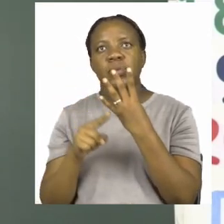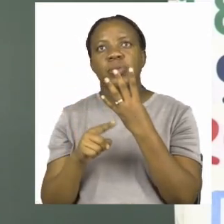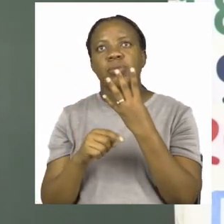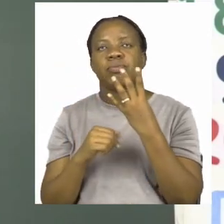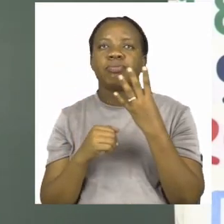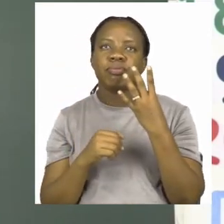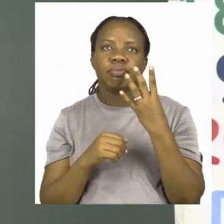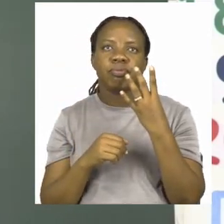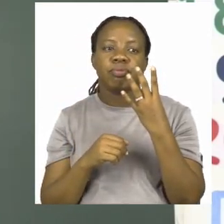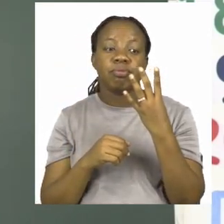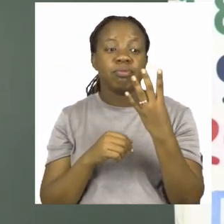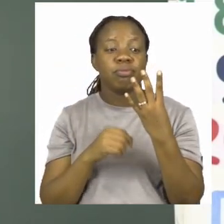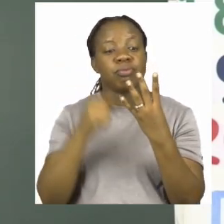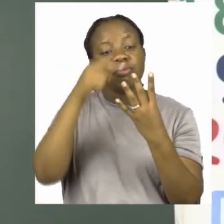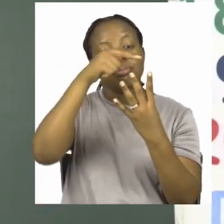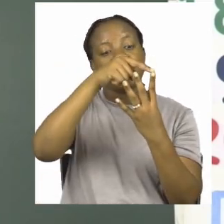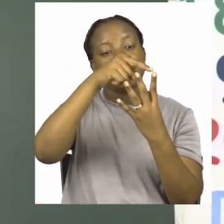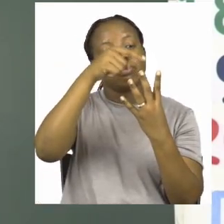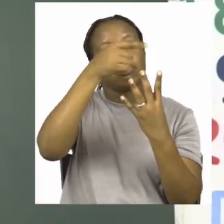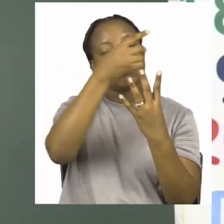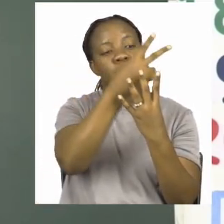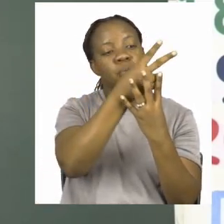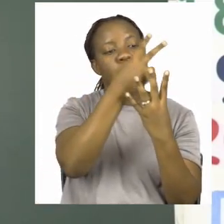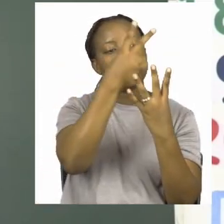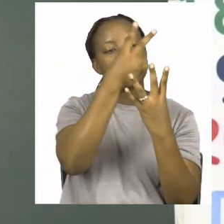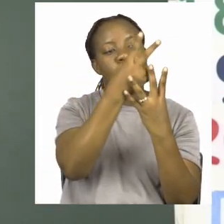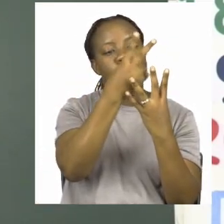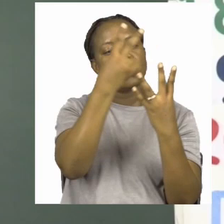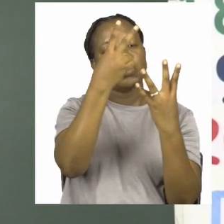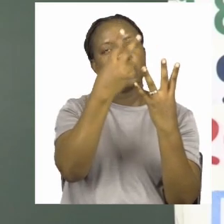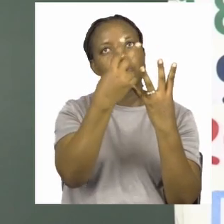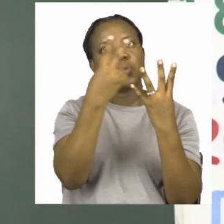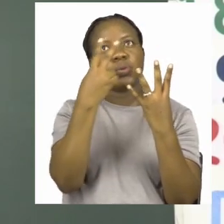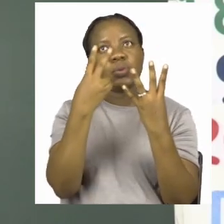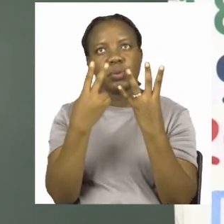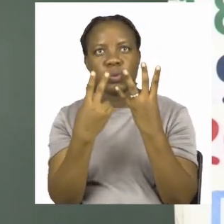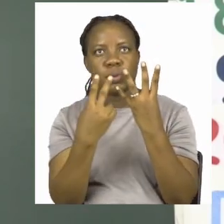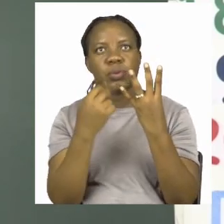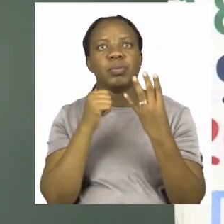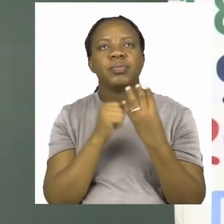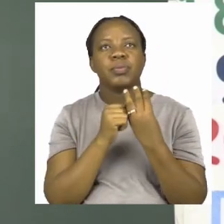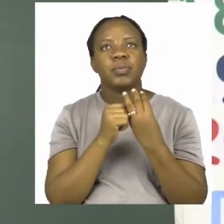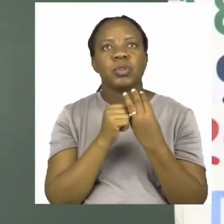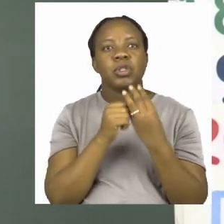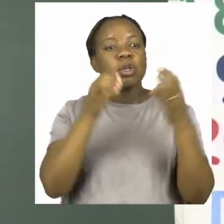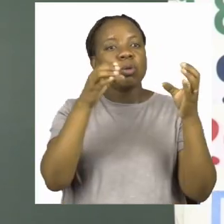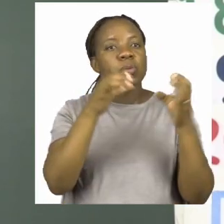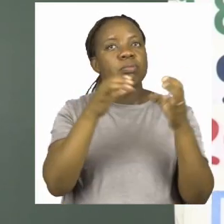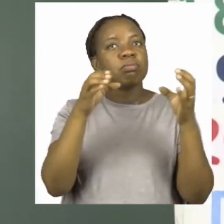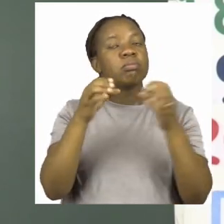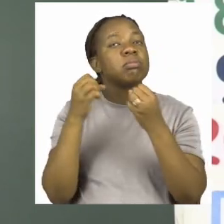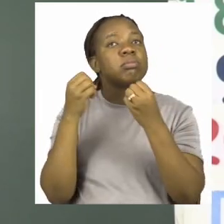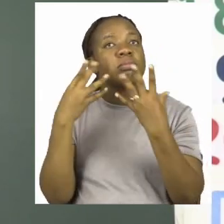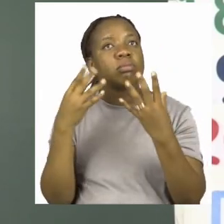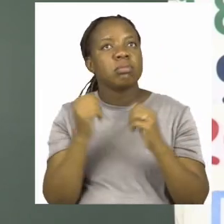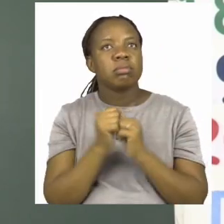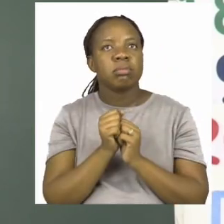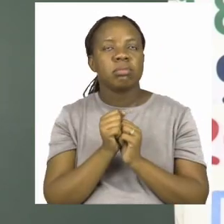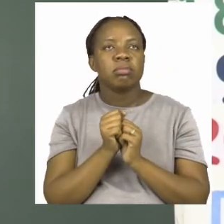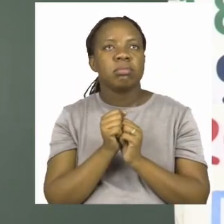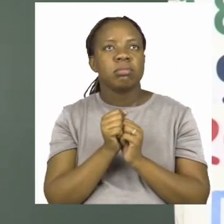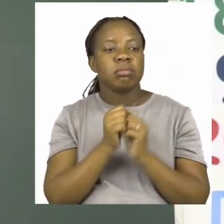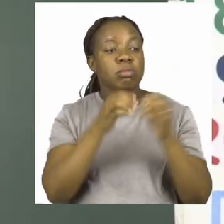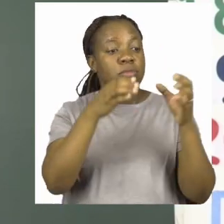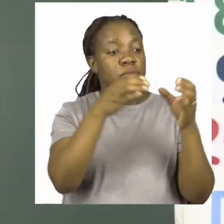group. There we go. So now we have grouped all these markers. Now let's count how